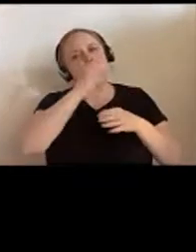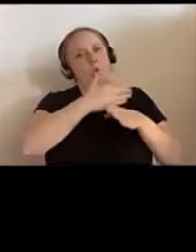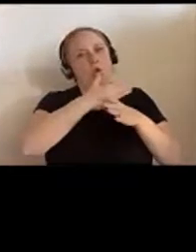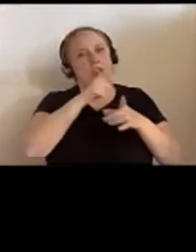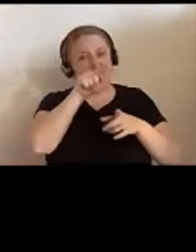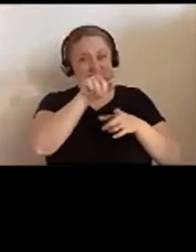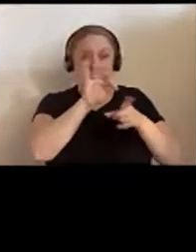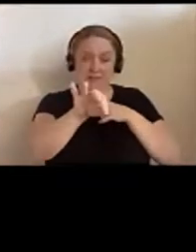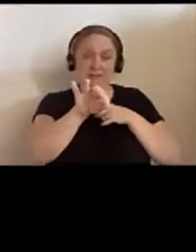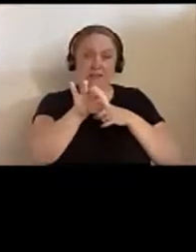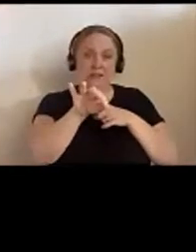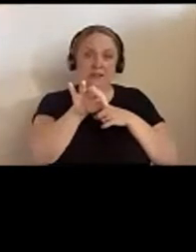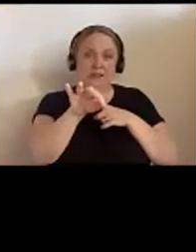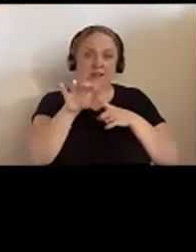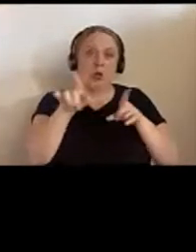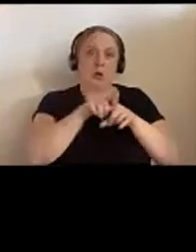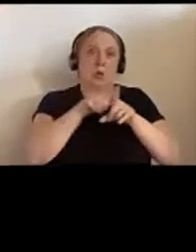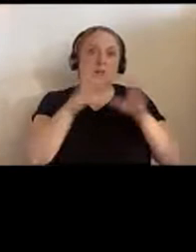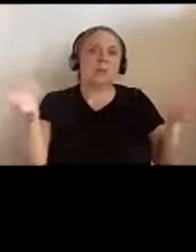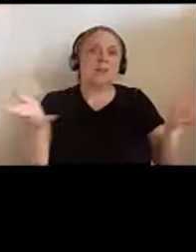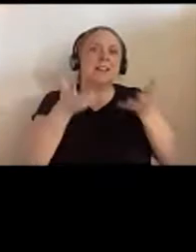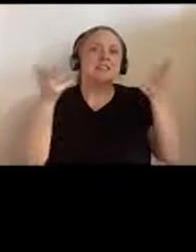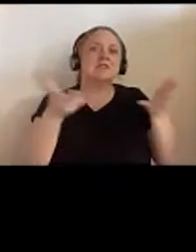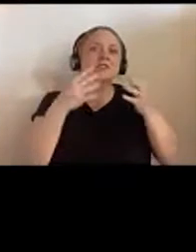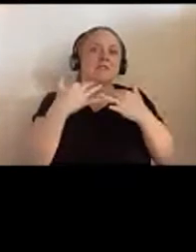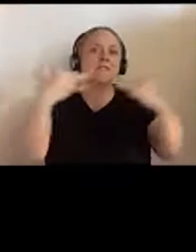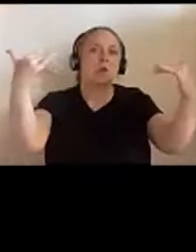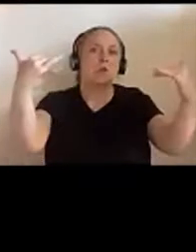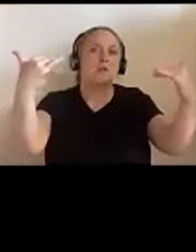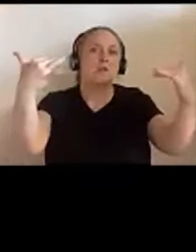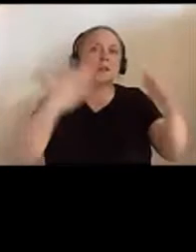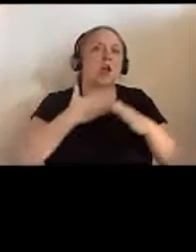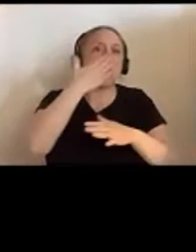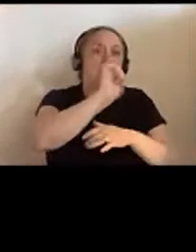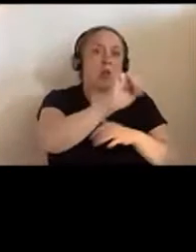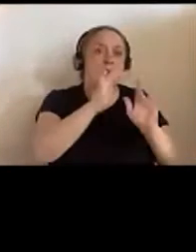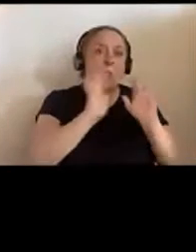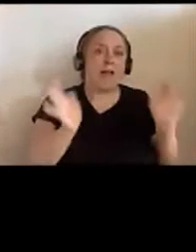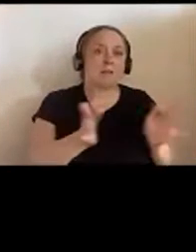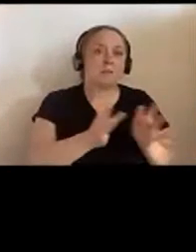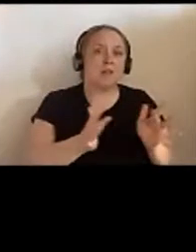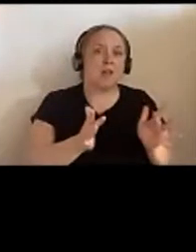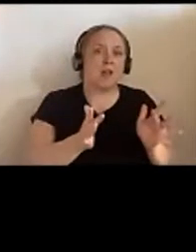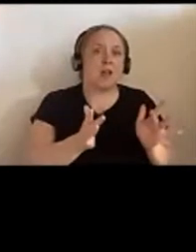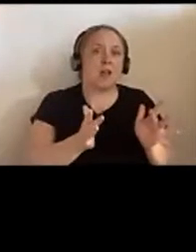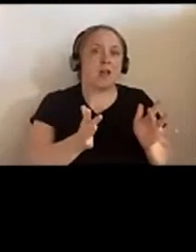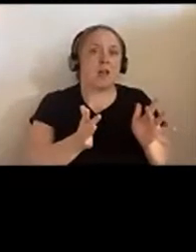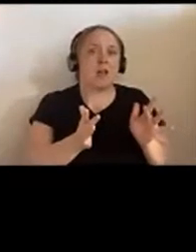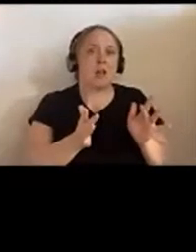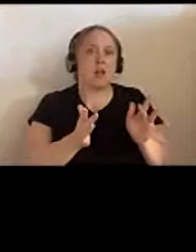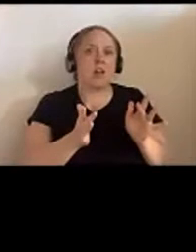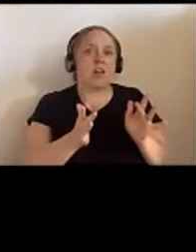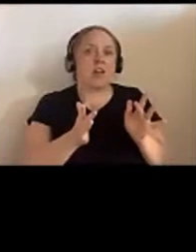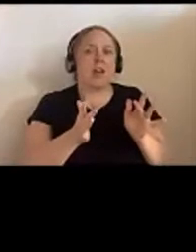I also want to encourage viewers to go to Selena's website and to the page dedicated to